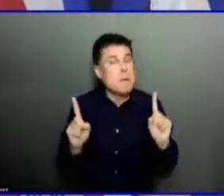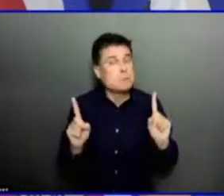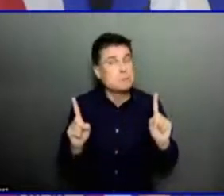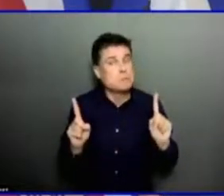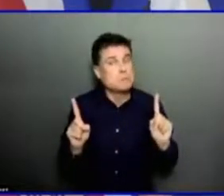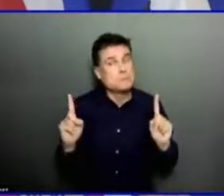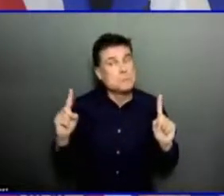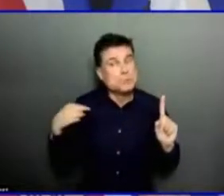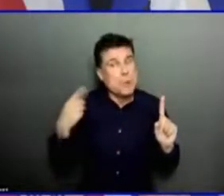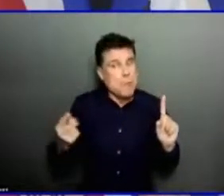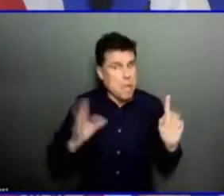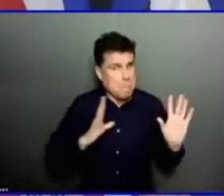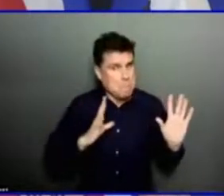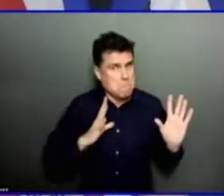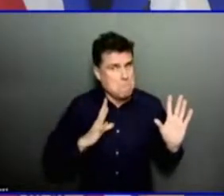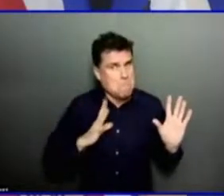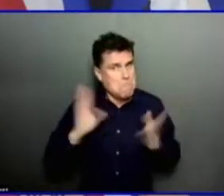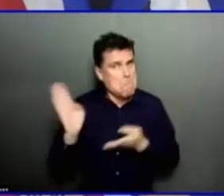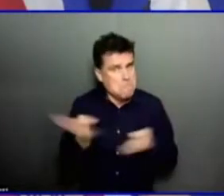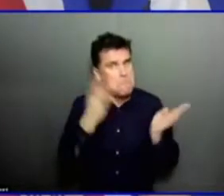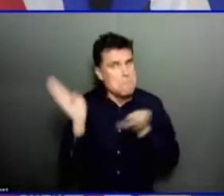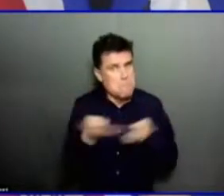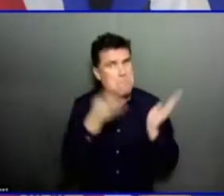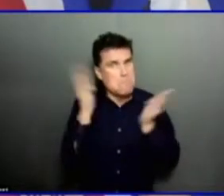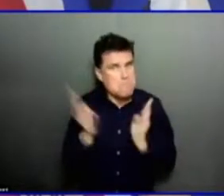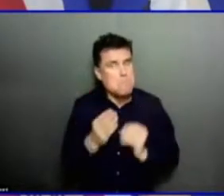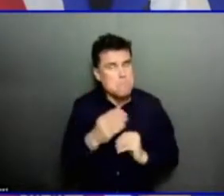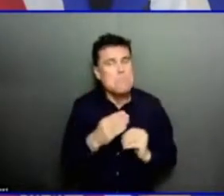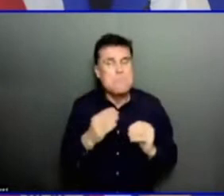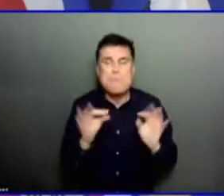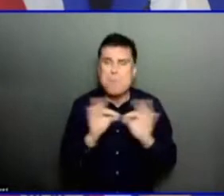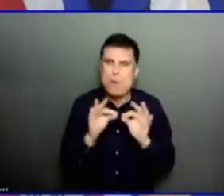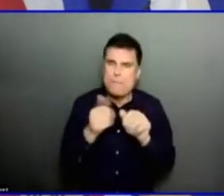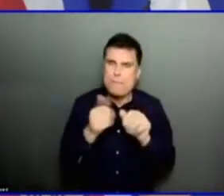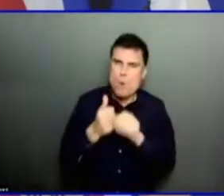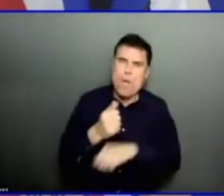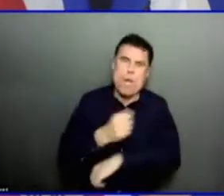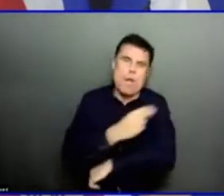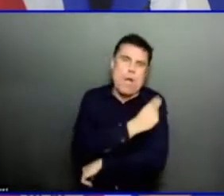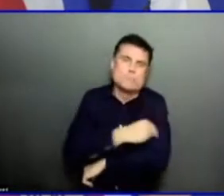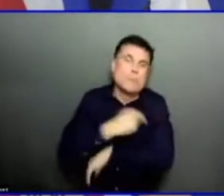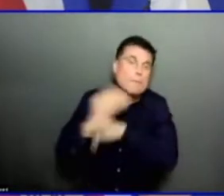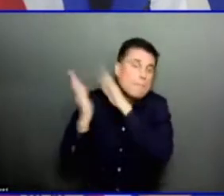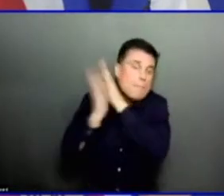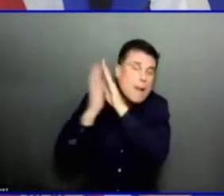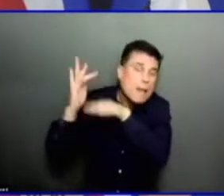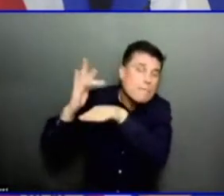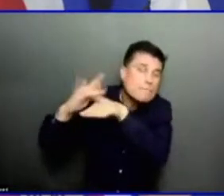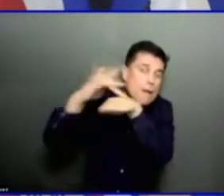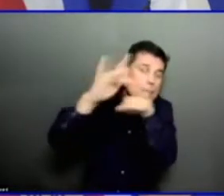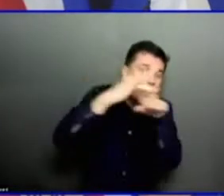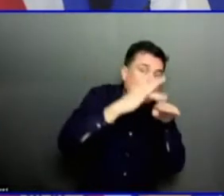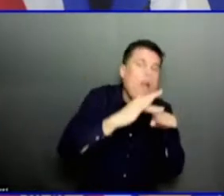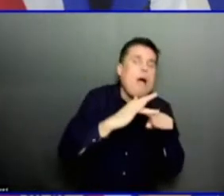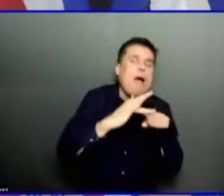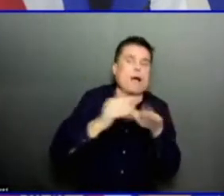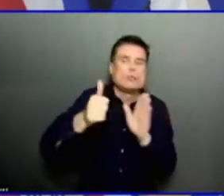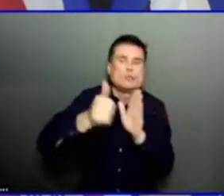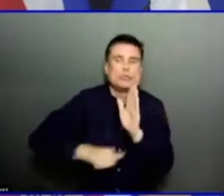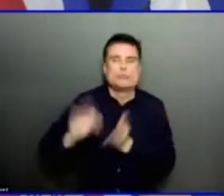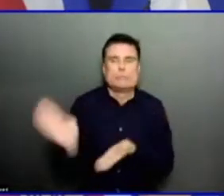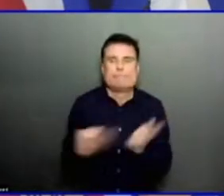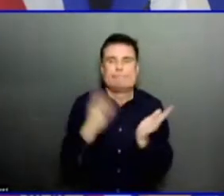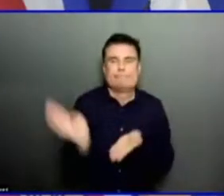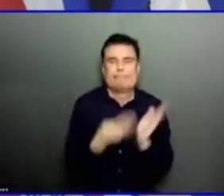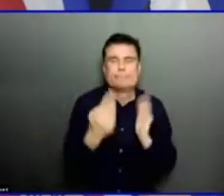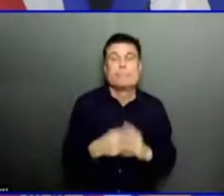of items that we regularly report on Thursday. Under our contact tracing initiative, we've now hired 1,275 people, which